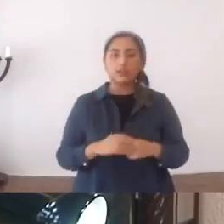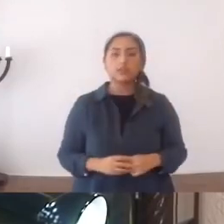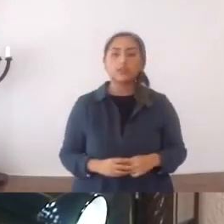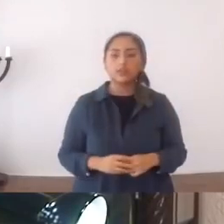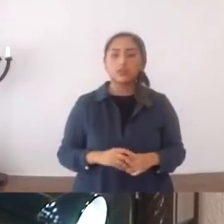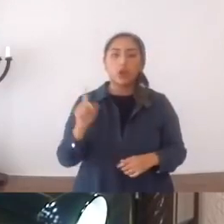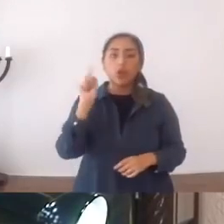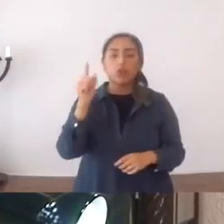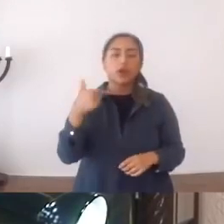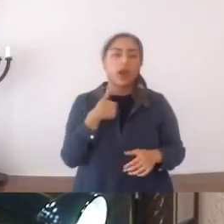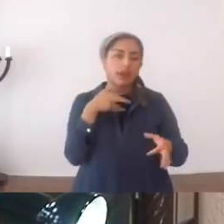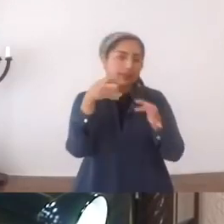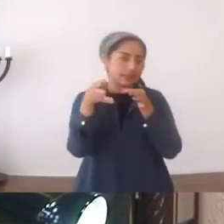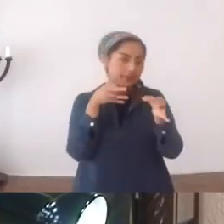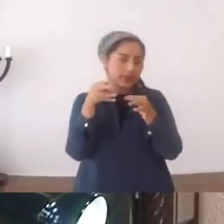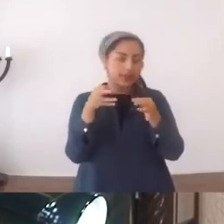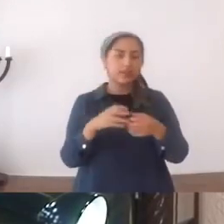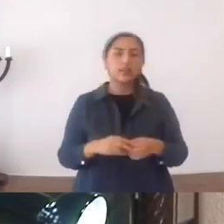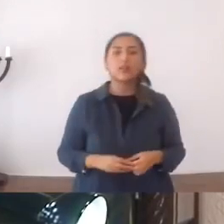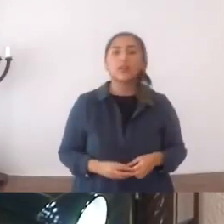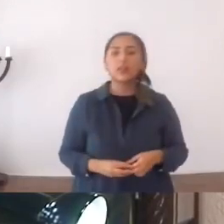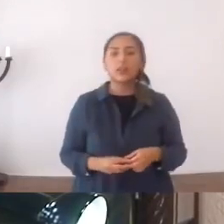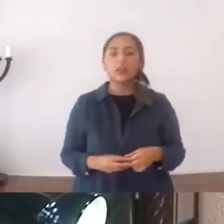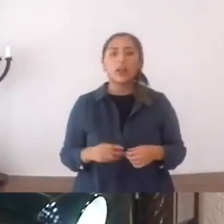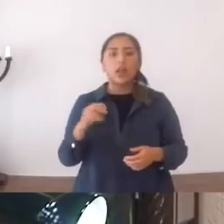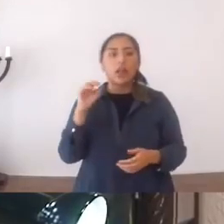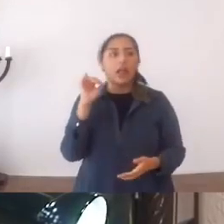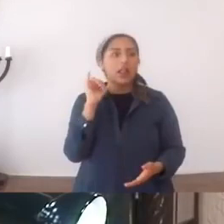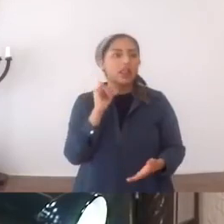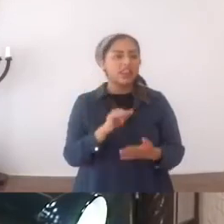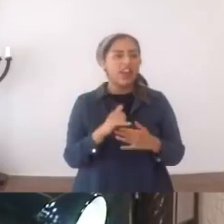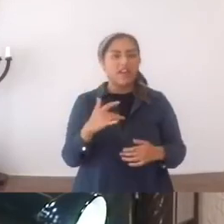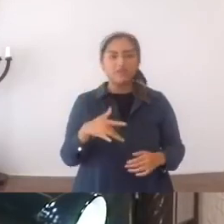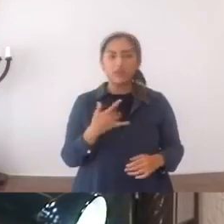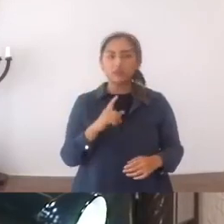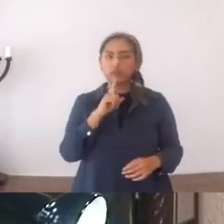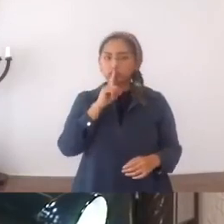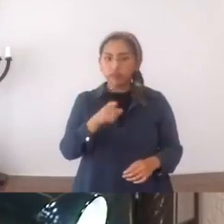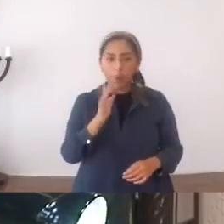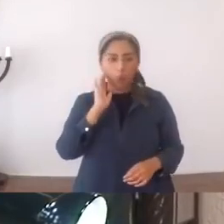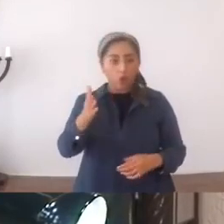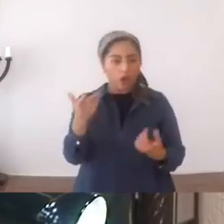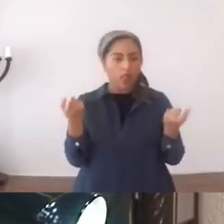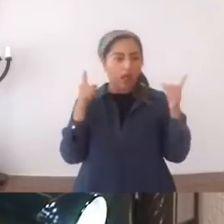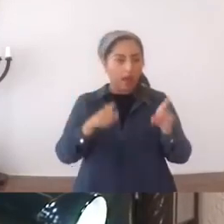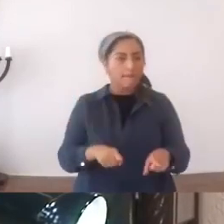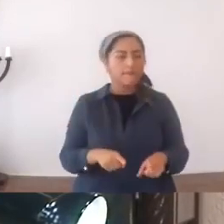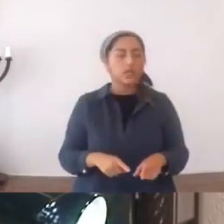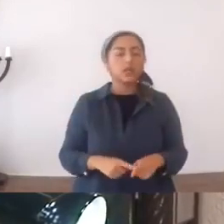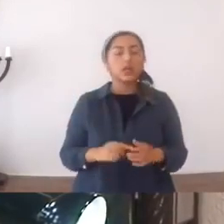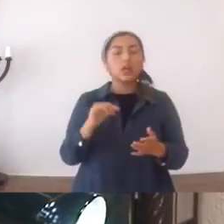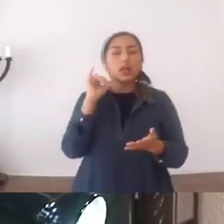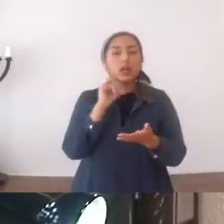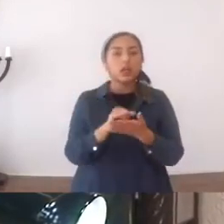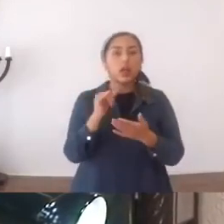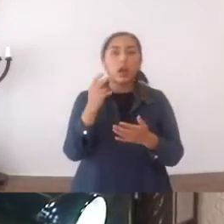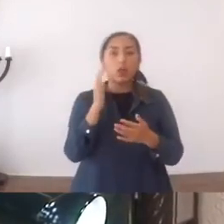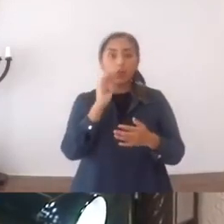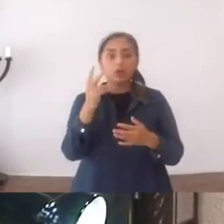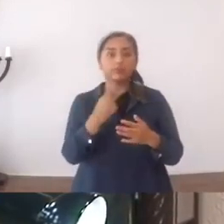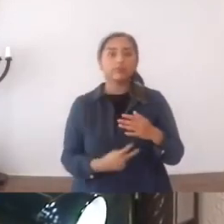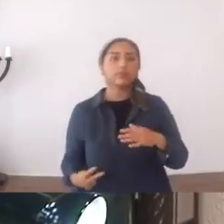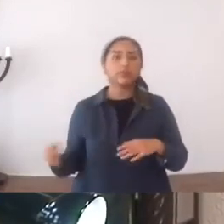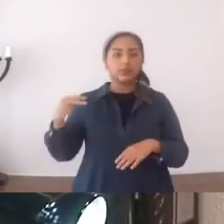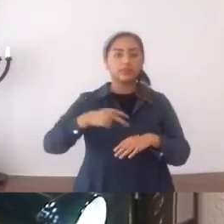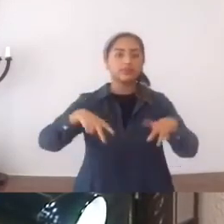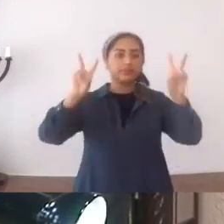un video there's a video donde yo explico where I que explain es prácticamente posible that it is practically que